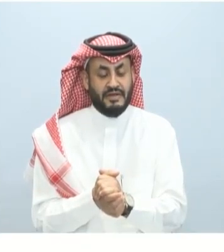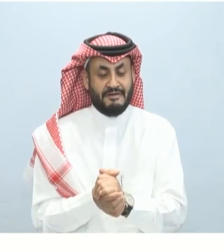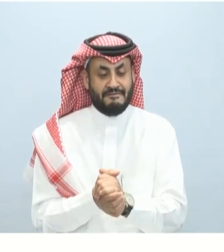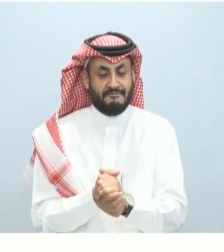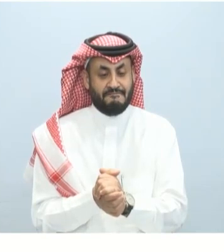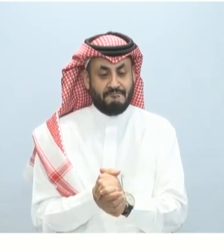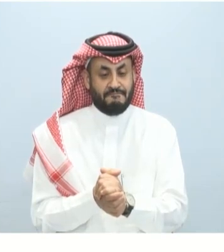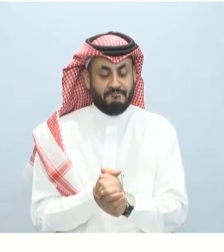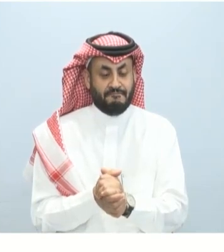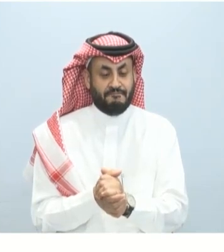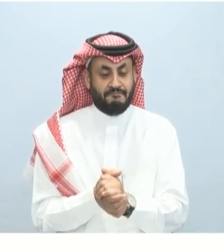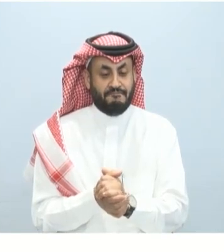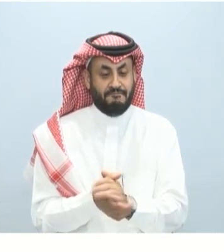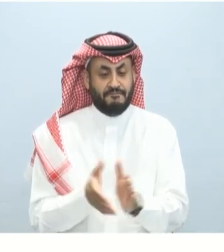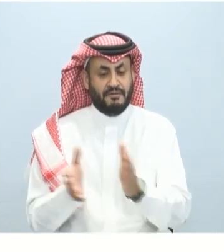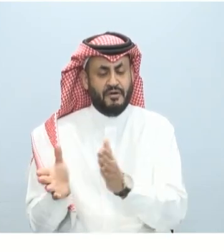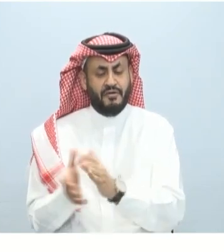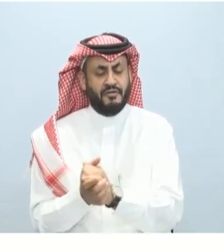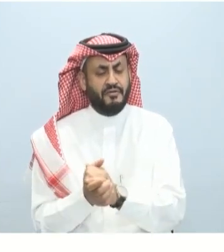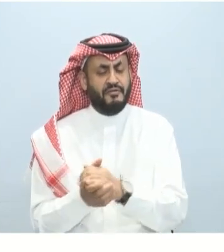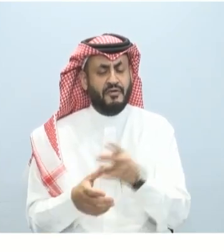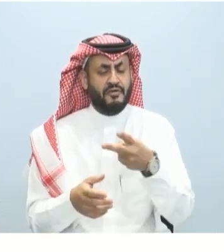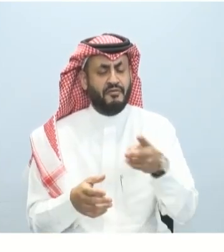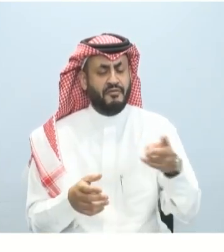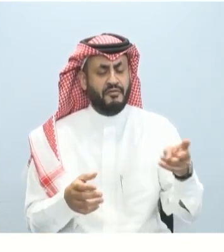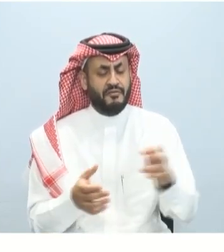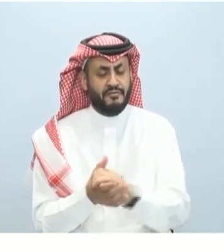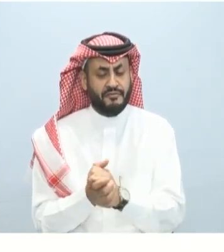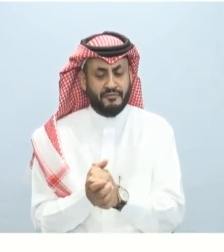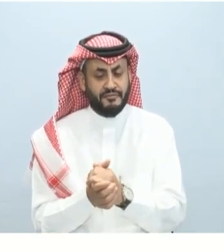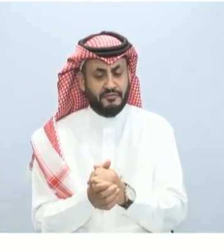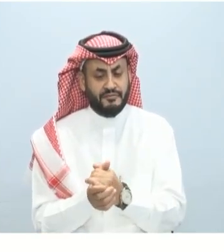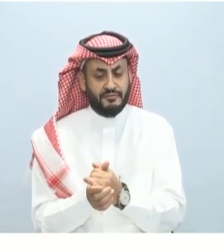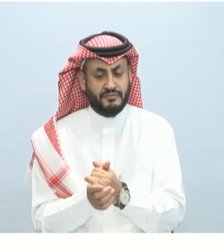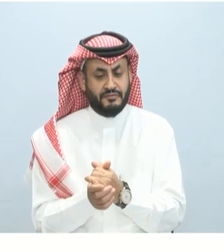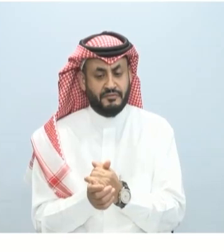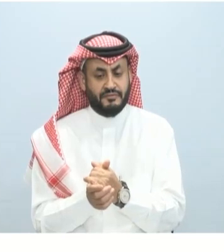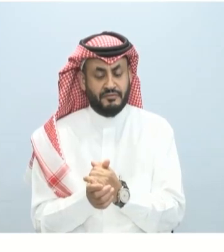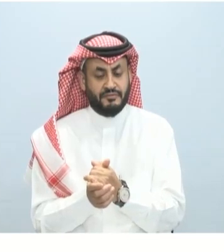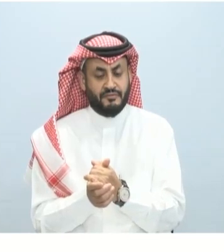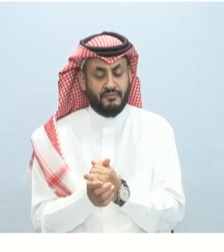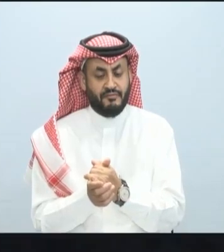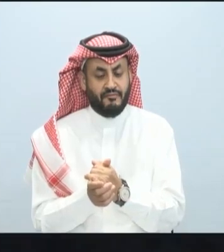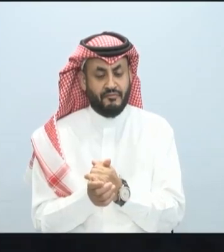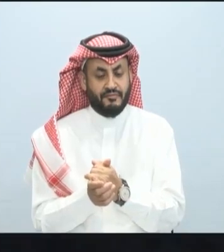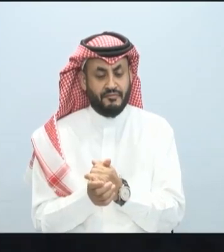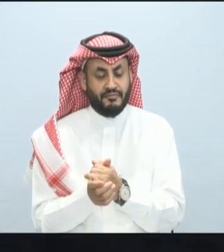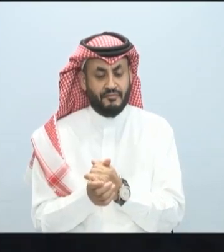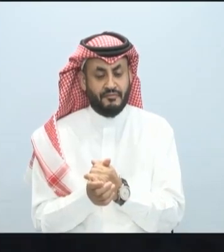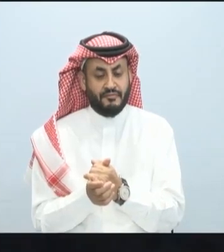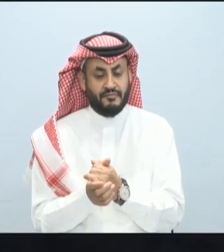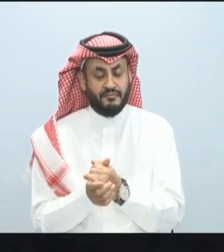You are free to use different types of text, arguments, and material, including visuals, so you can make your